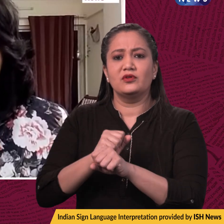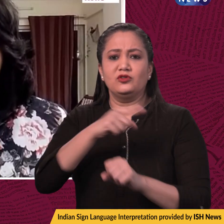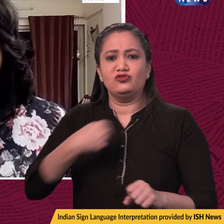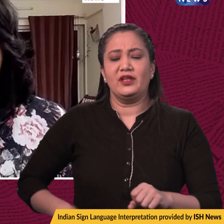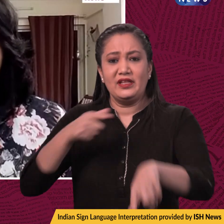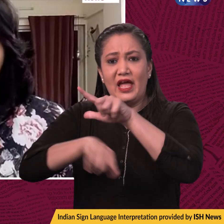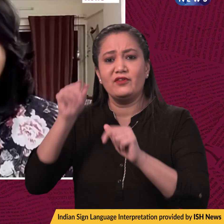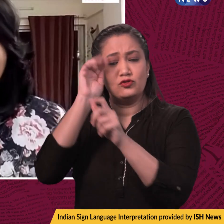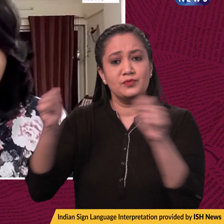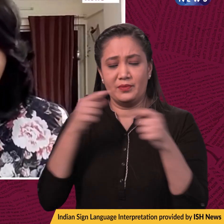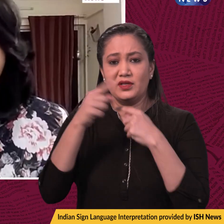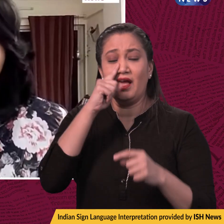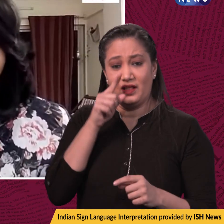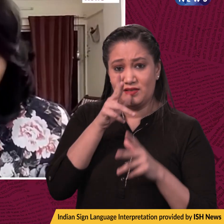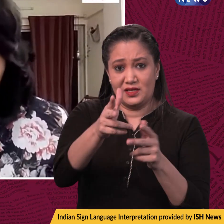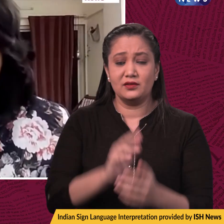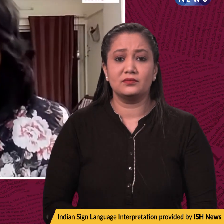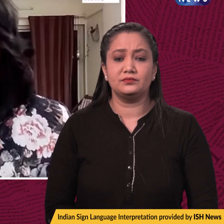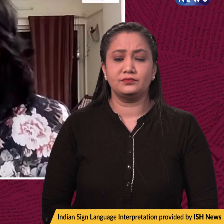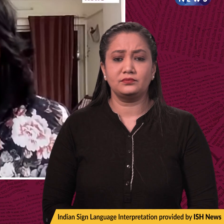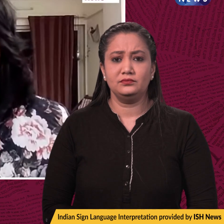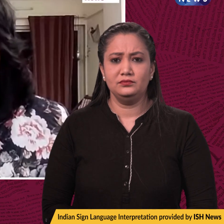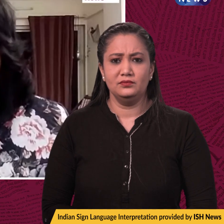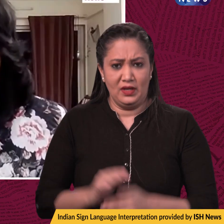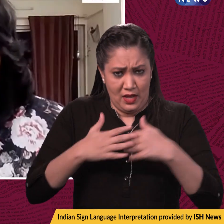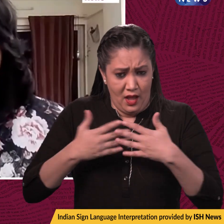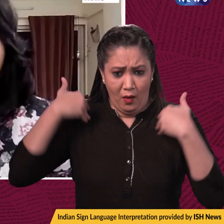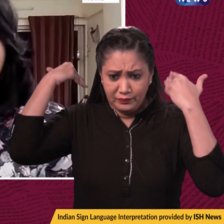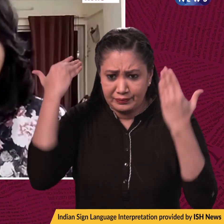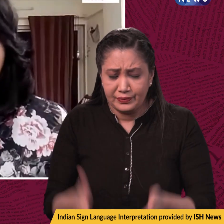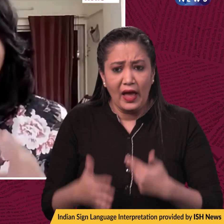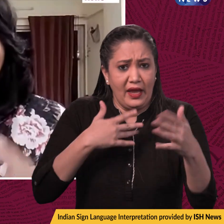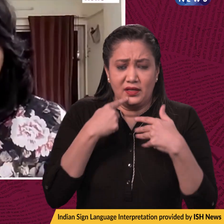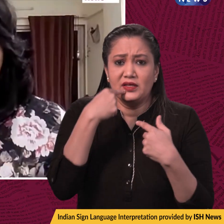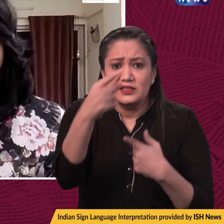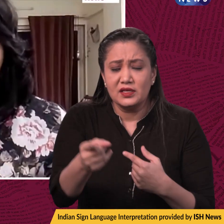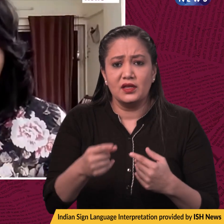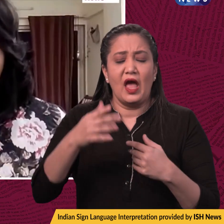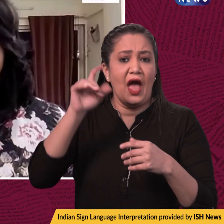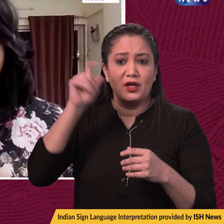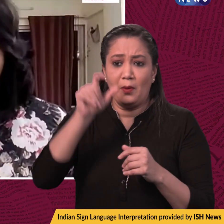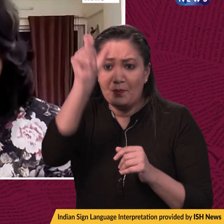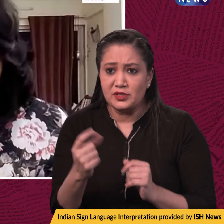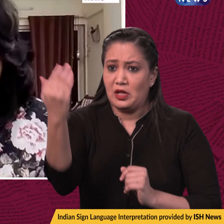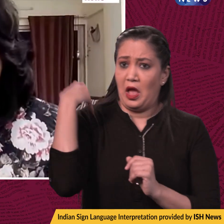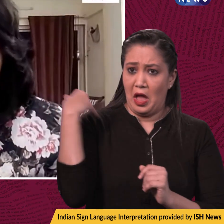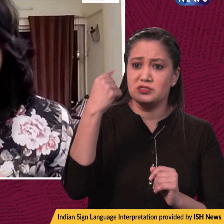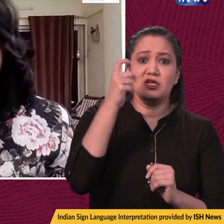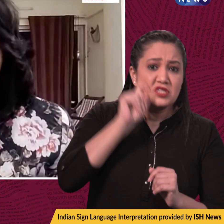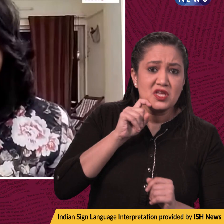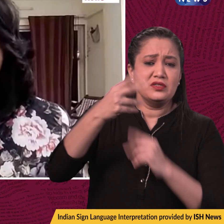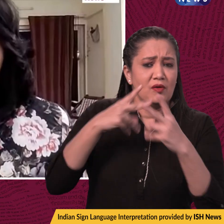language newspaper, Ms. Pang said, and I quote, "I have never said or written that anyone sexually assaulted